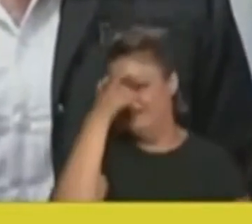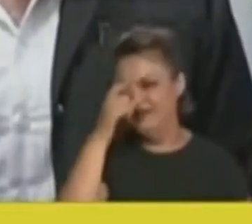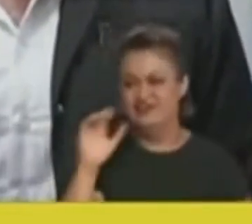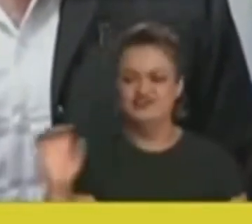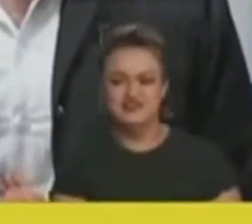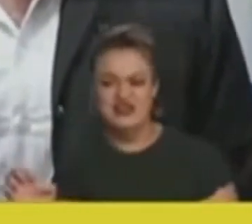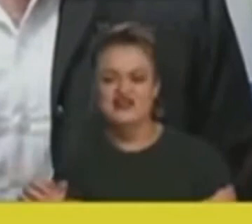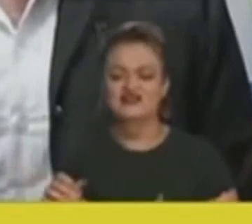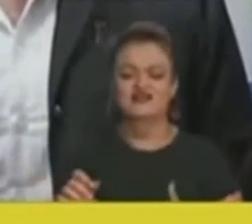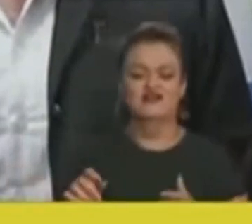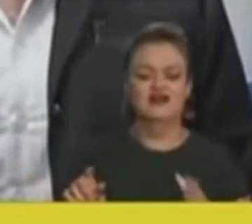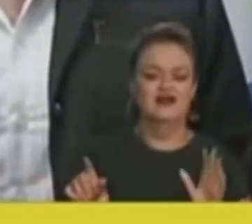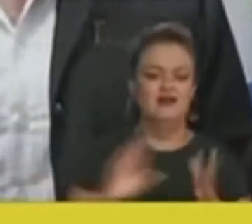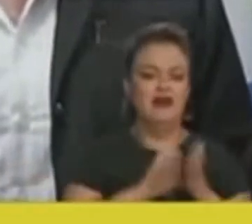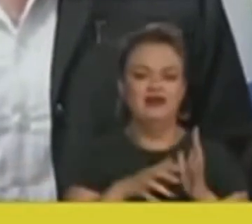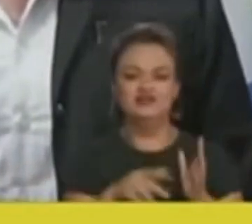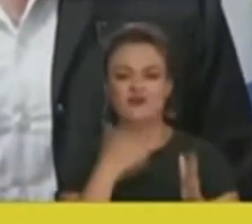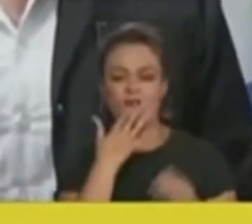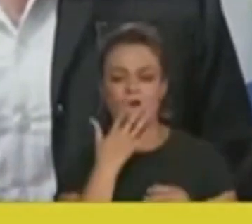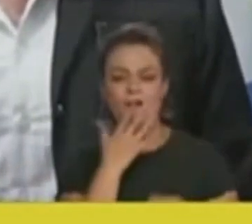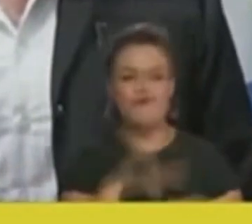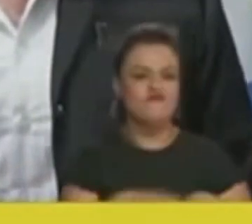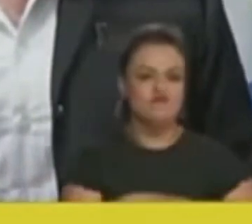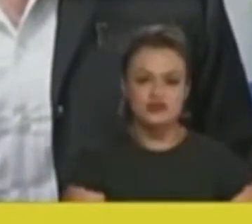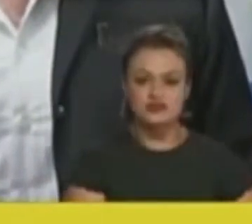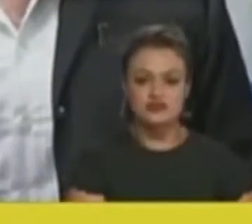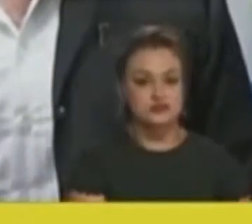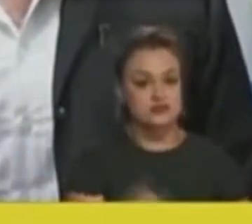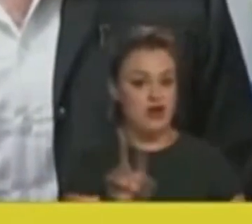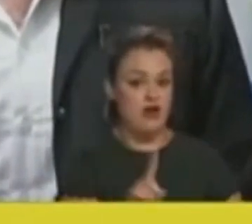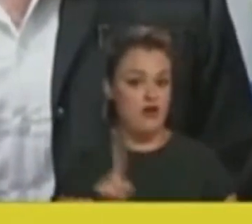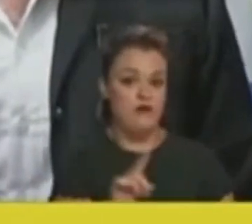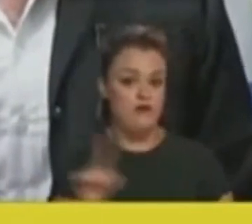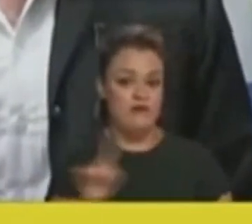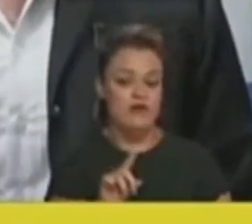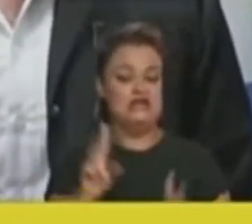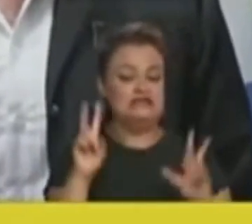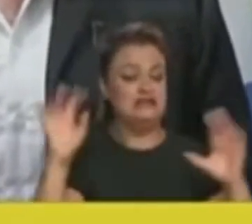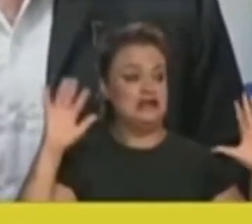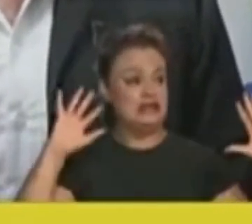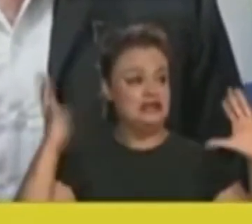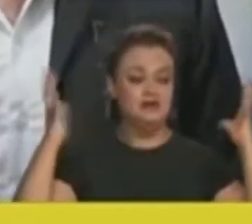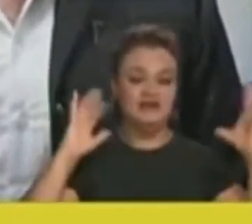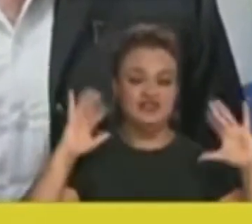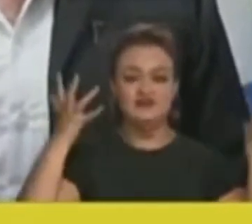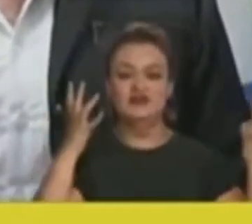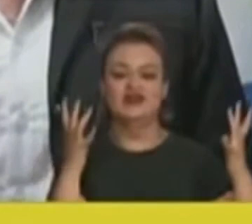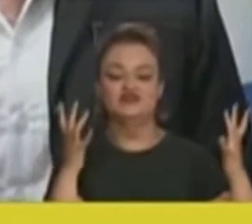This is changing because of the irresponsibility of a human being.